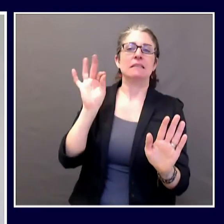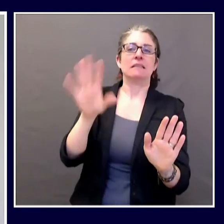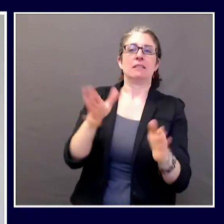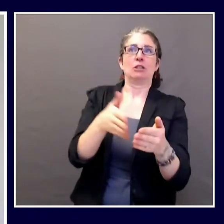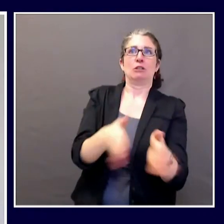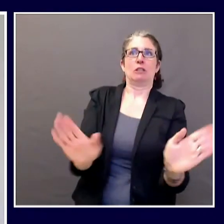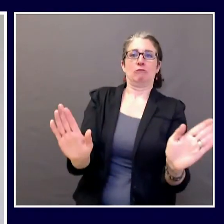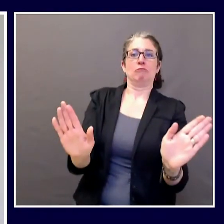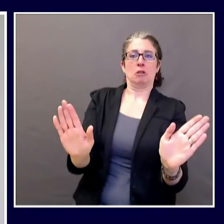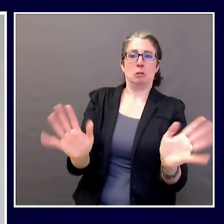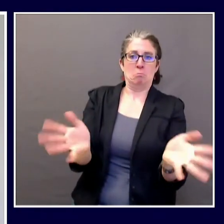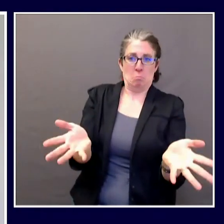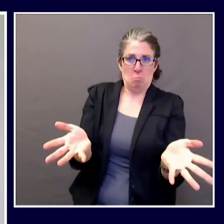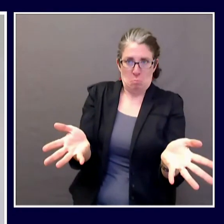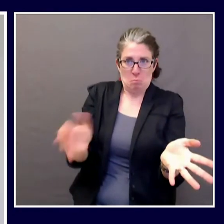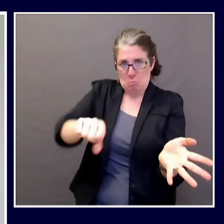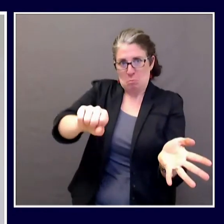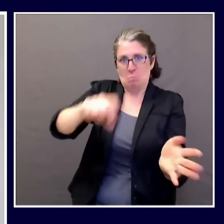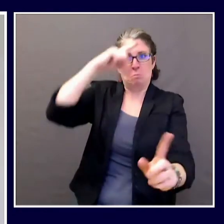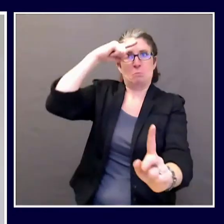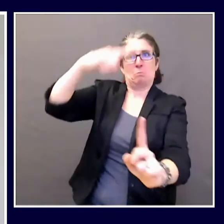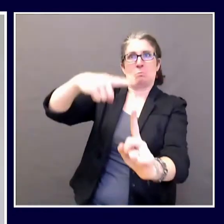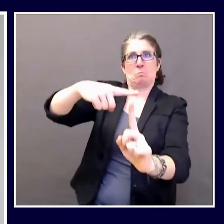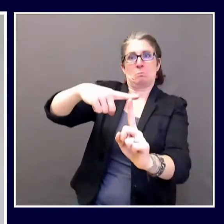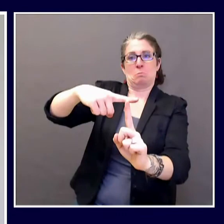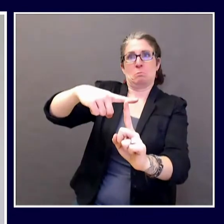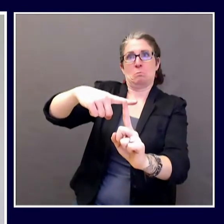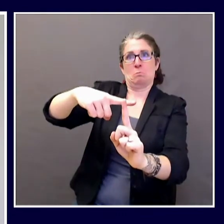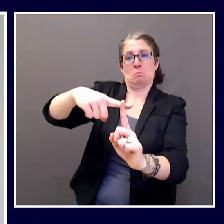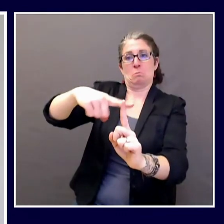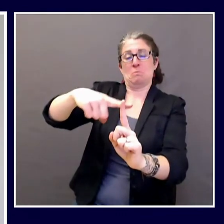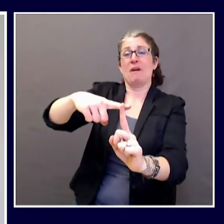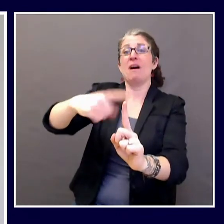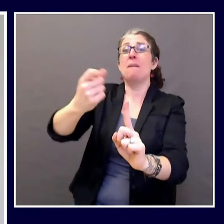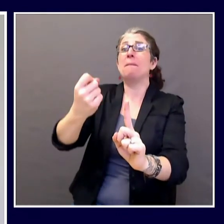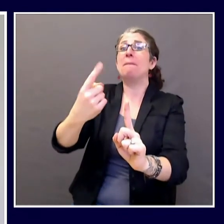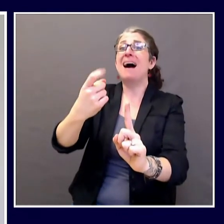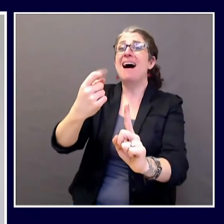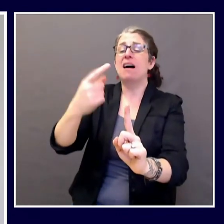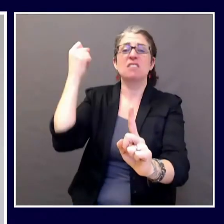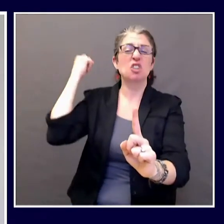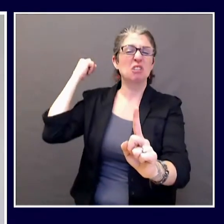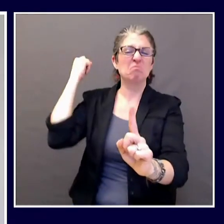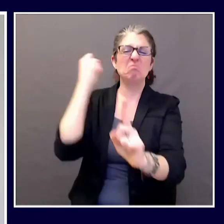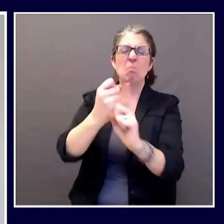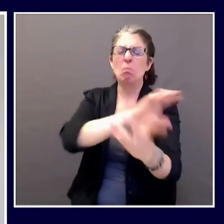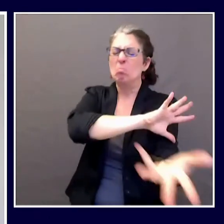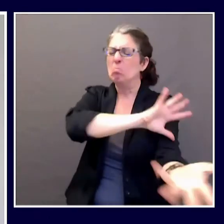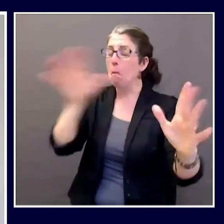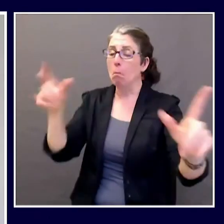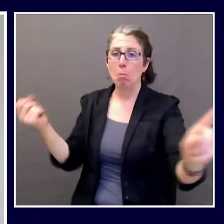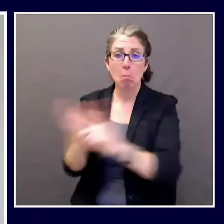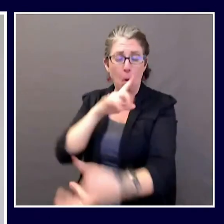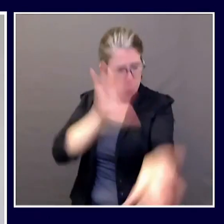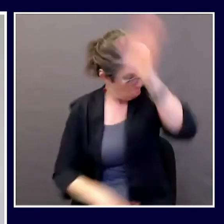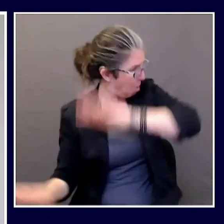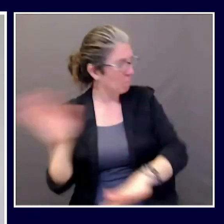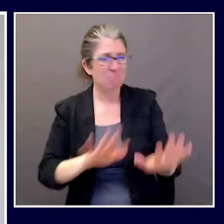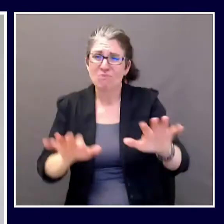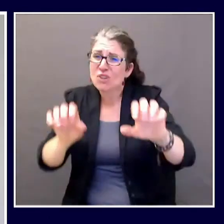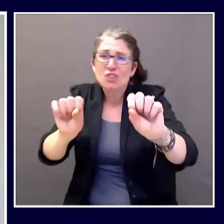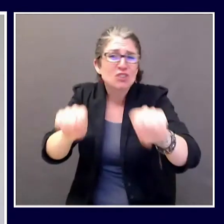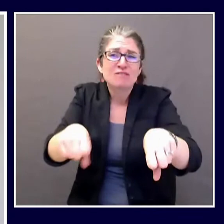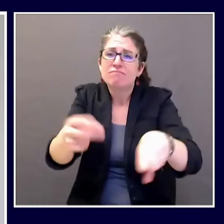am generally optimistic about where we are heading, partly because of the vaccine, and in particular because of the